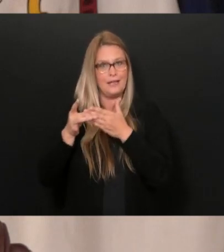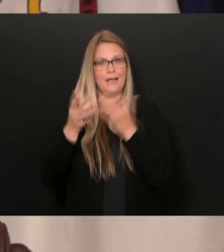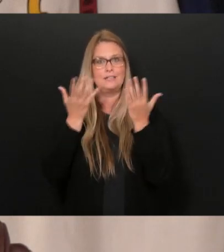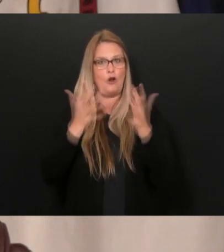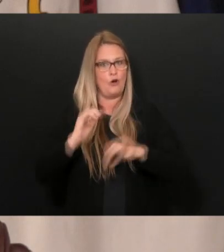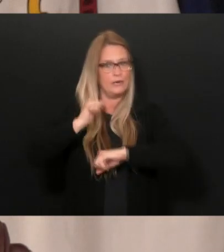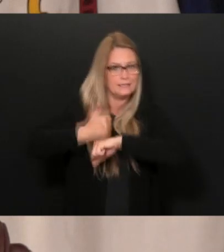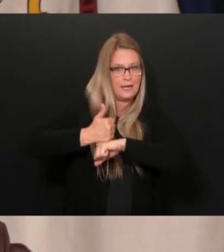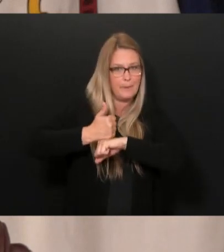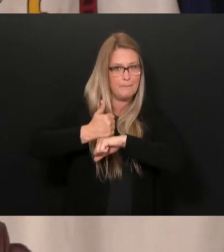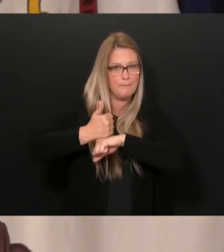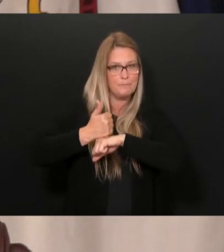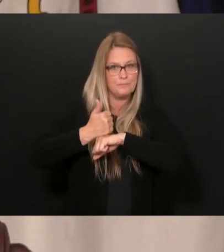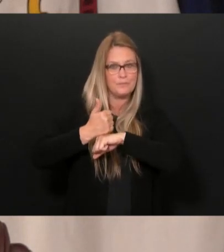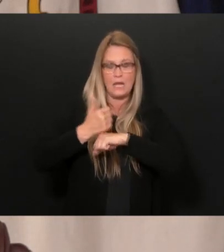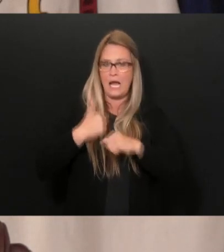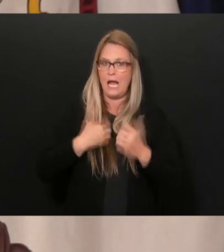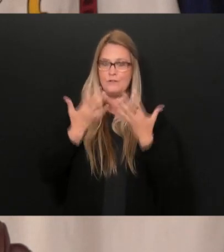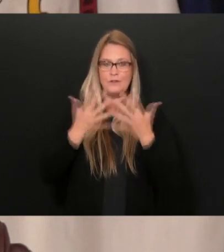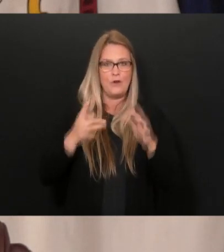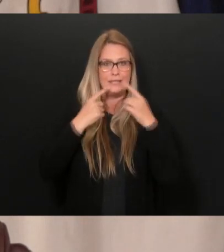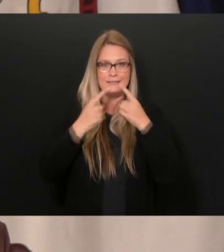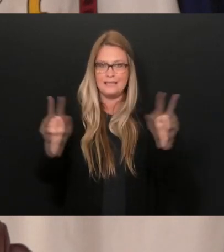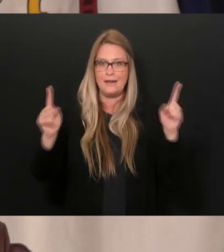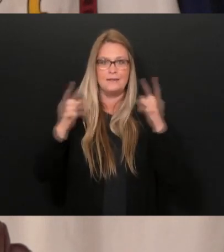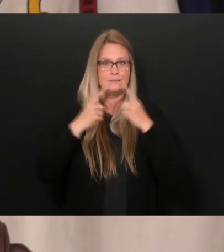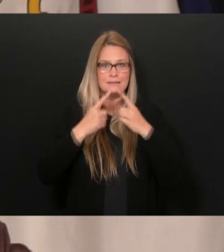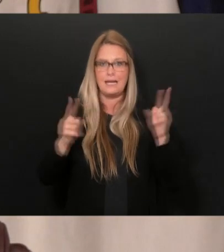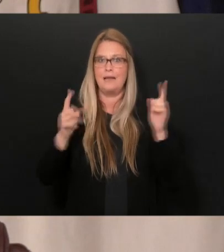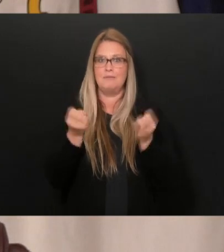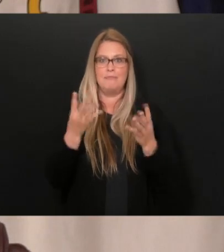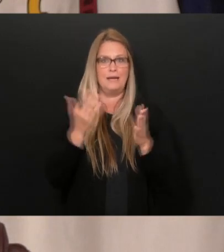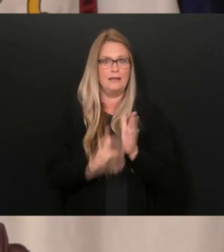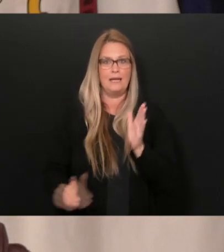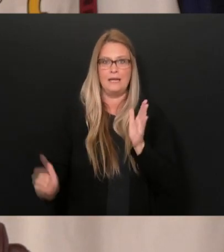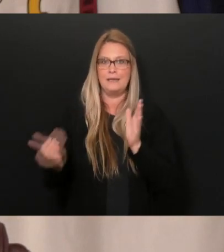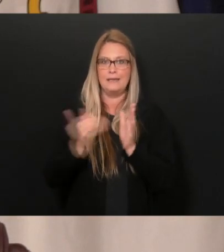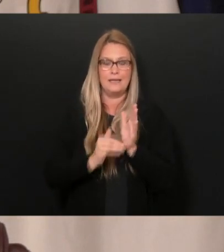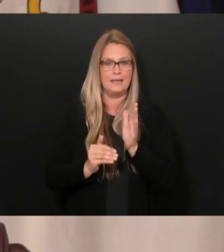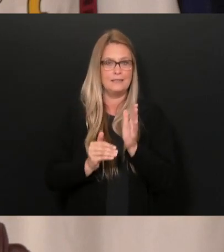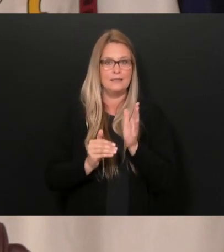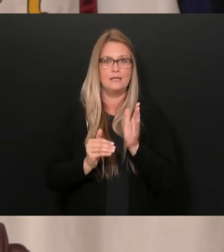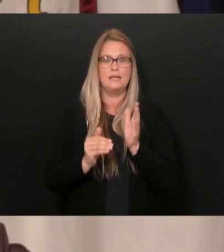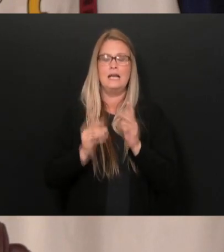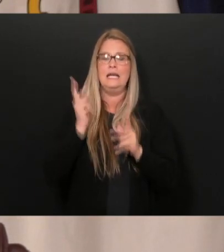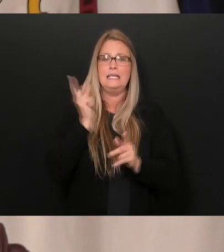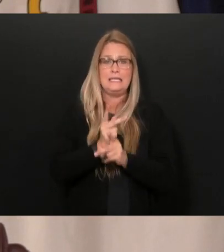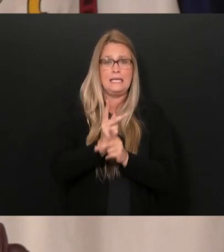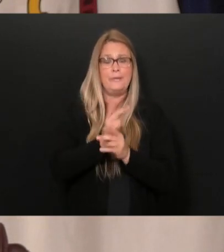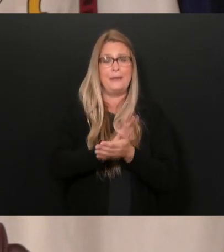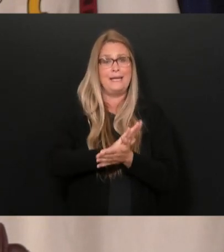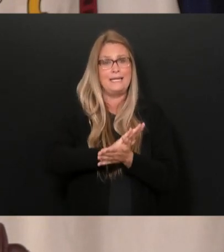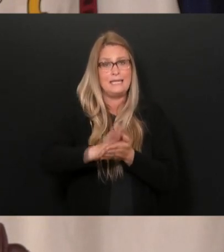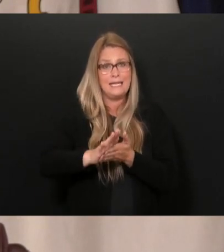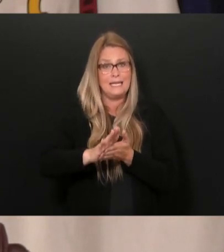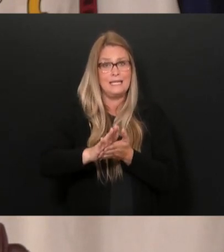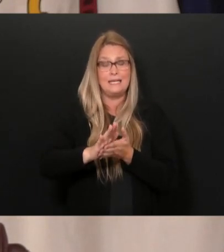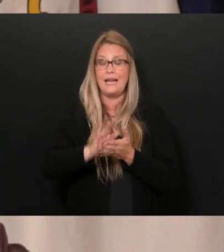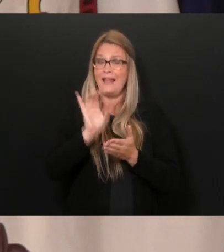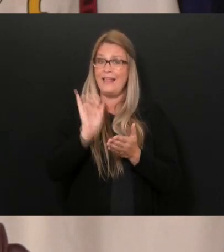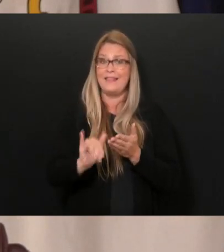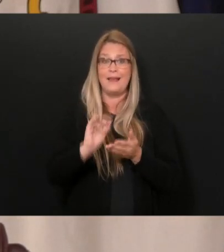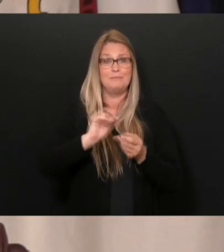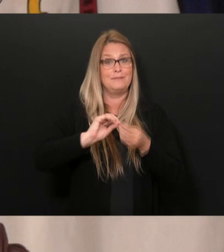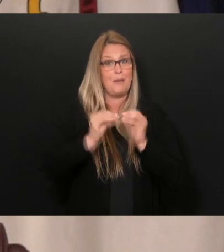out there. I've said it and said it and said it. And absolutely, cleanliness has got to be